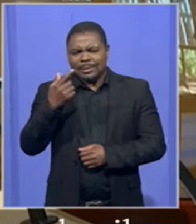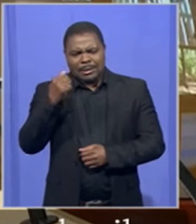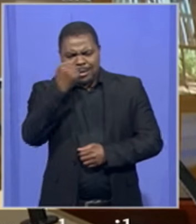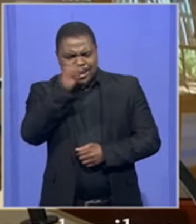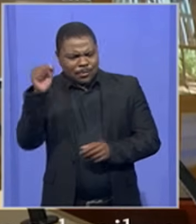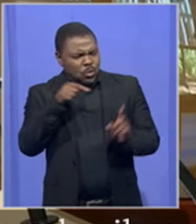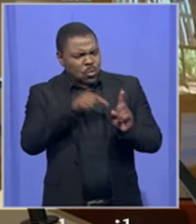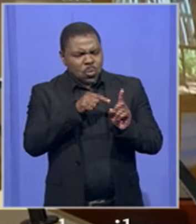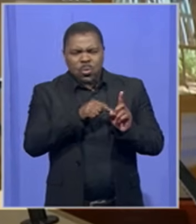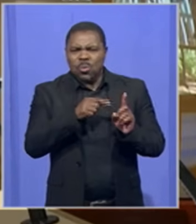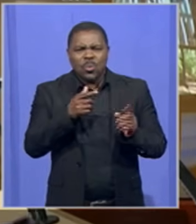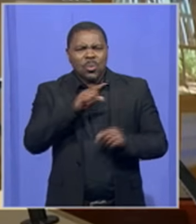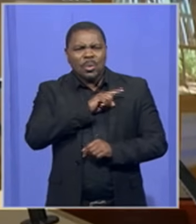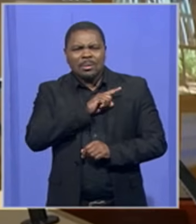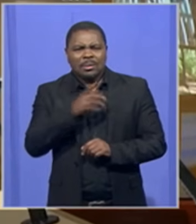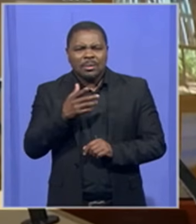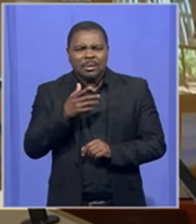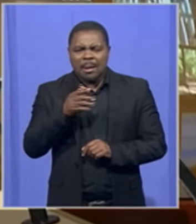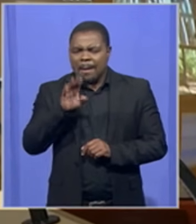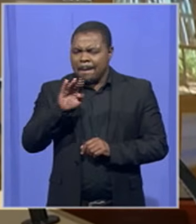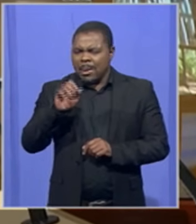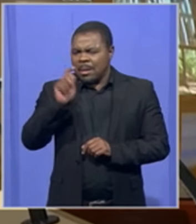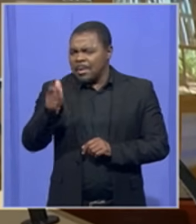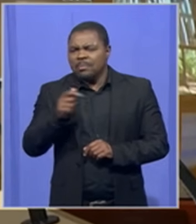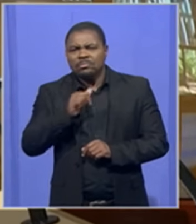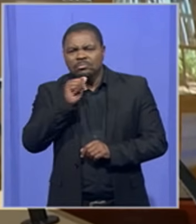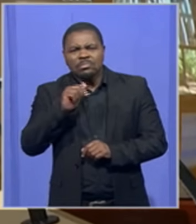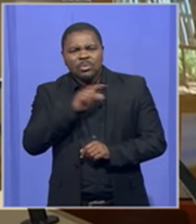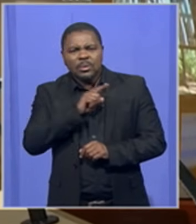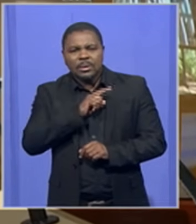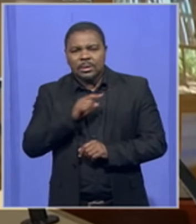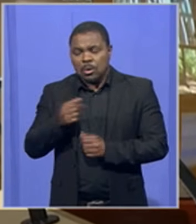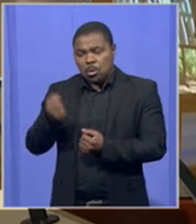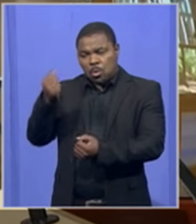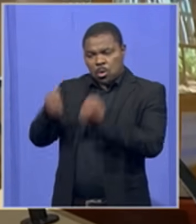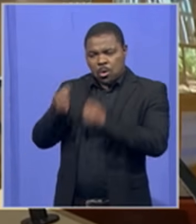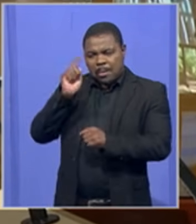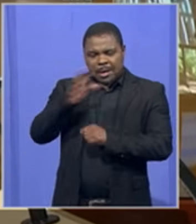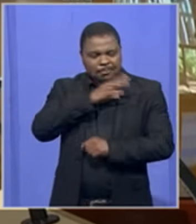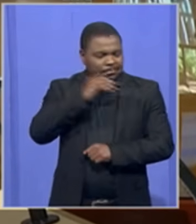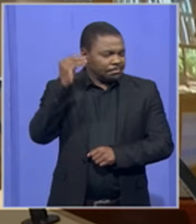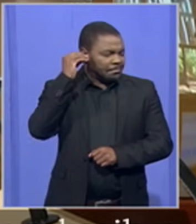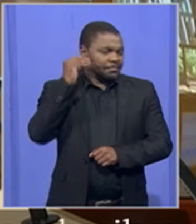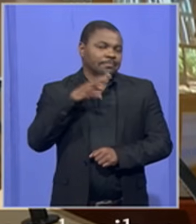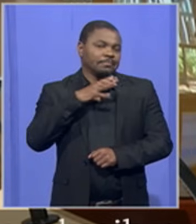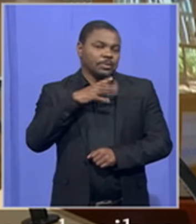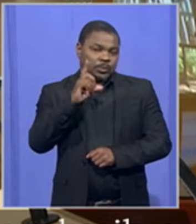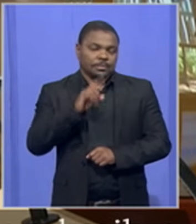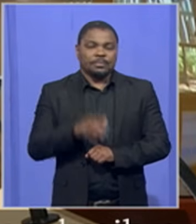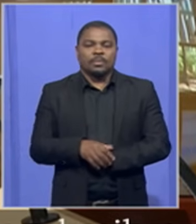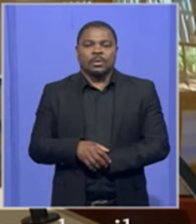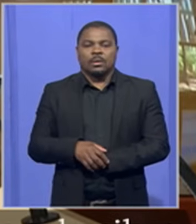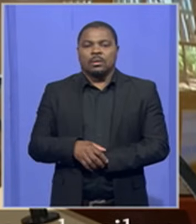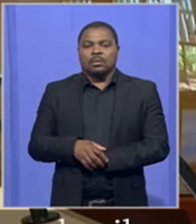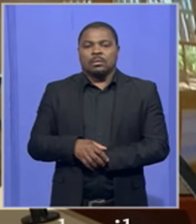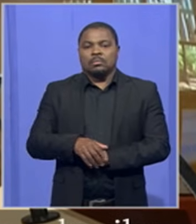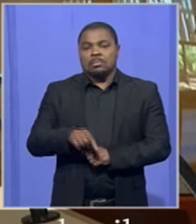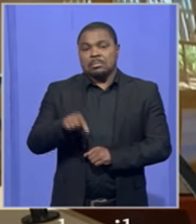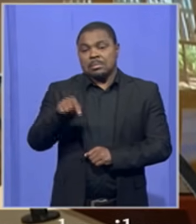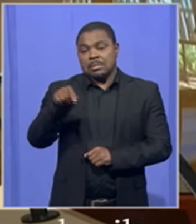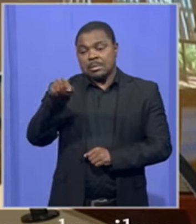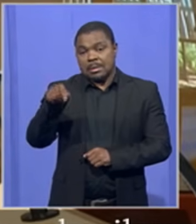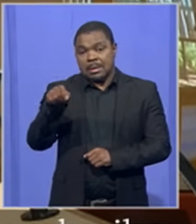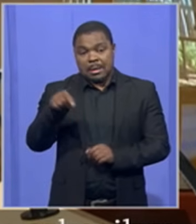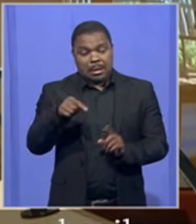worship that all the other aspects that court take into account in bail has